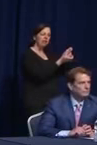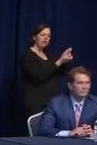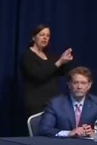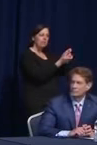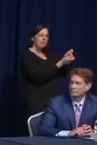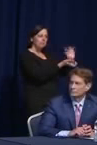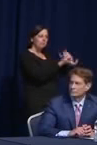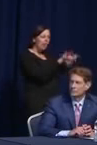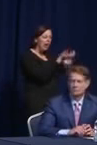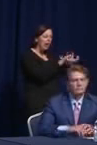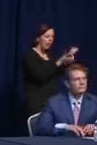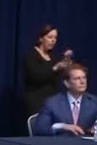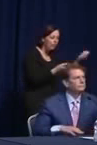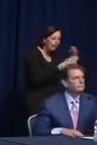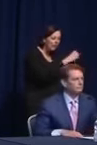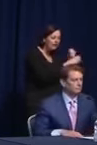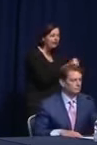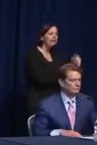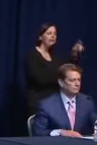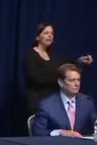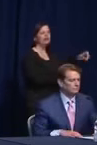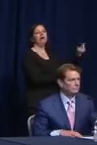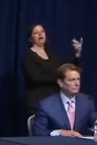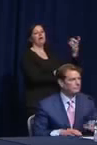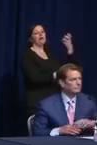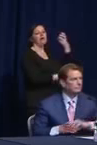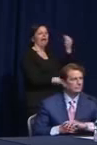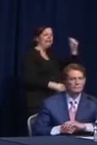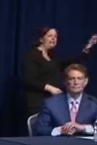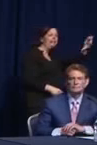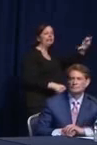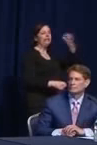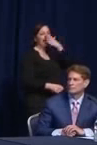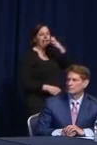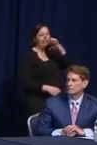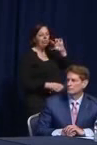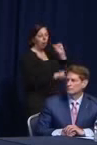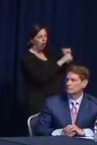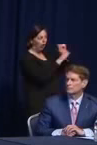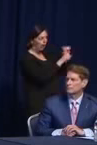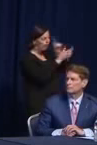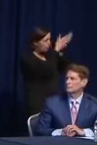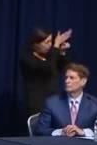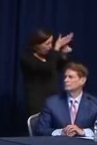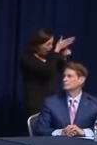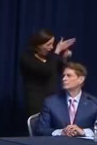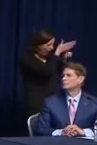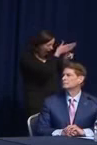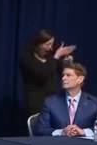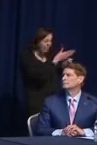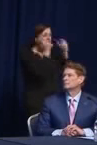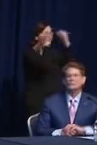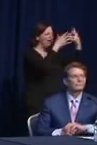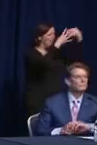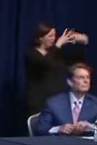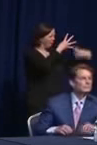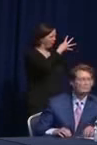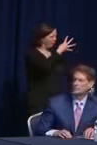thing. We have to make sure the HVAC is working correctly. And I just gave you the top